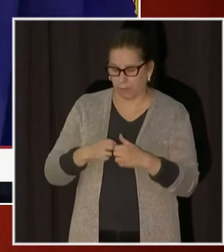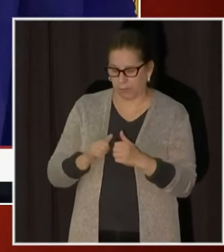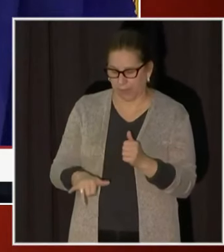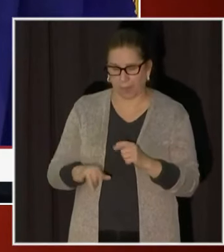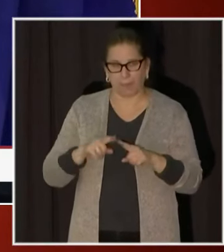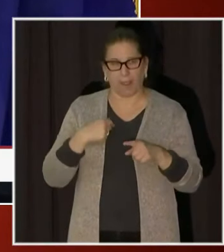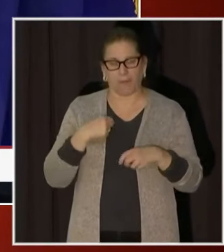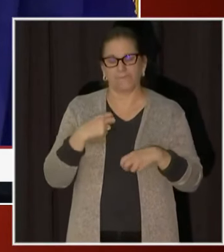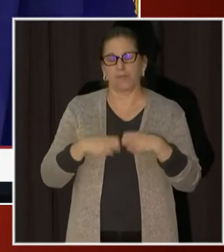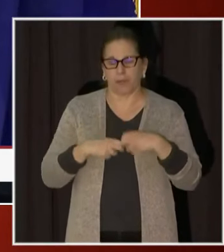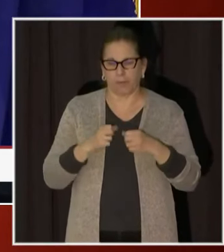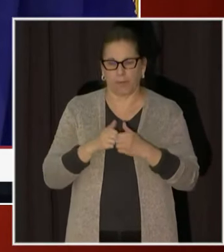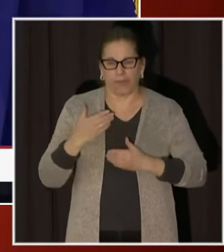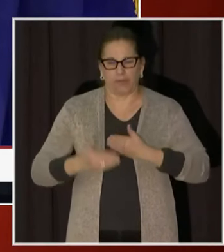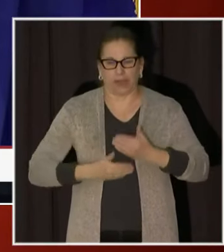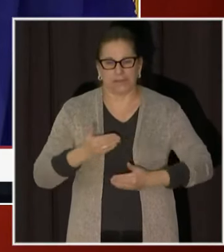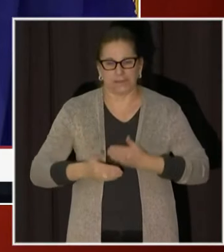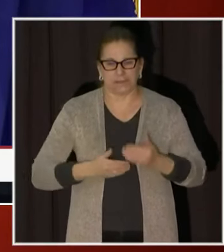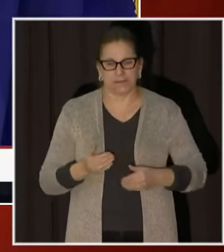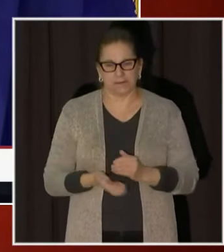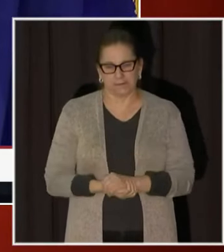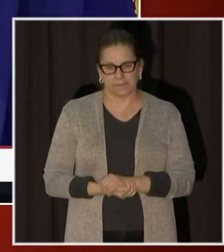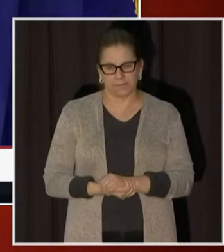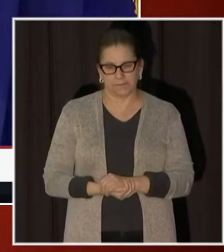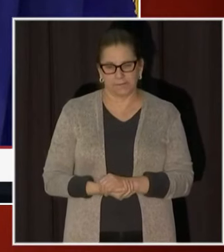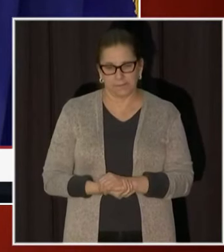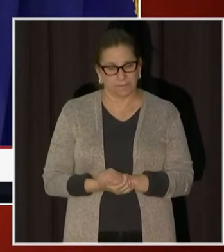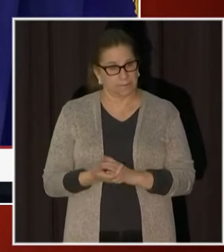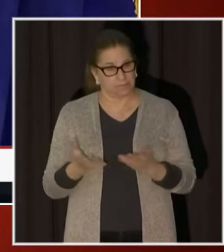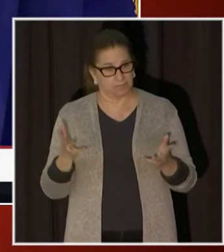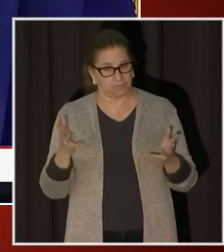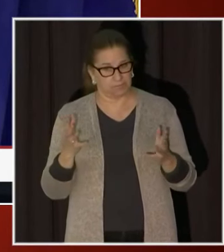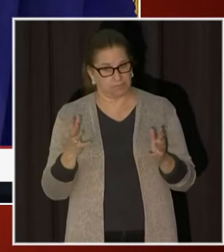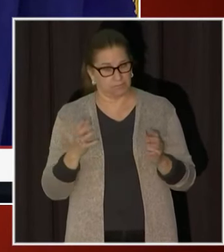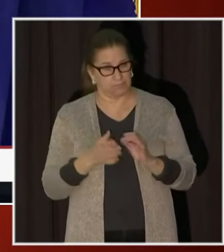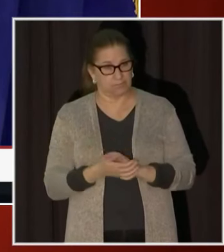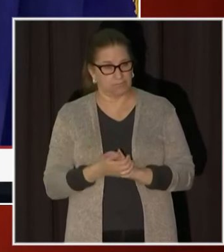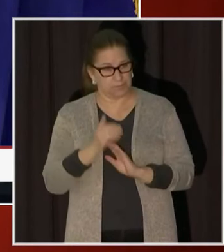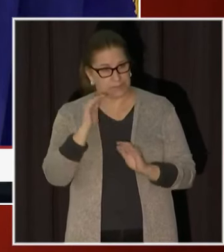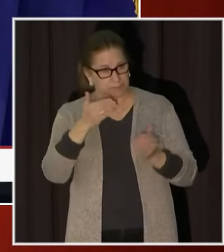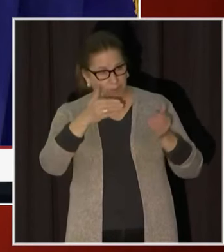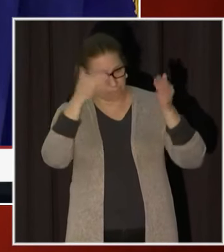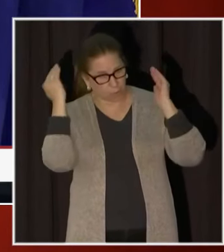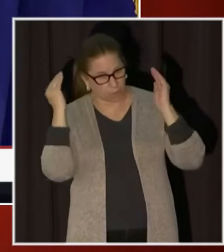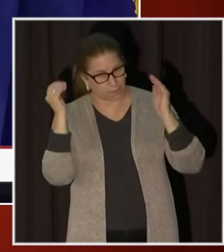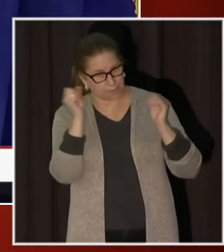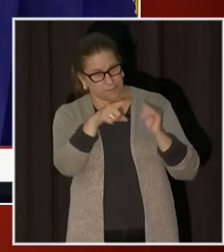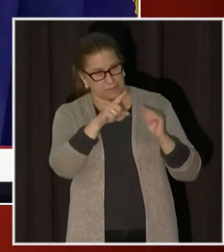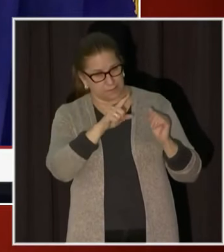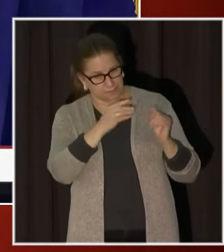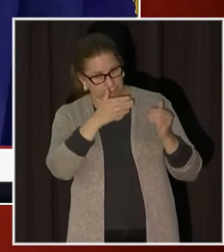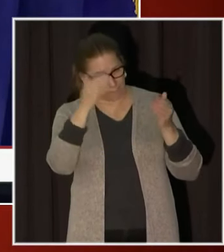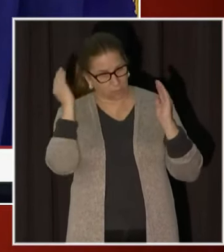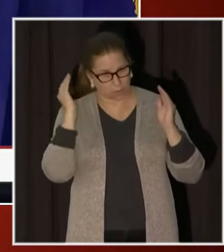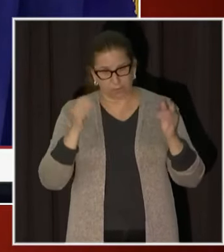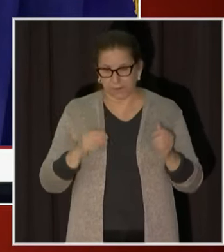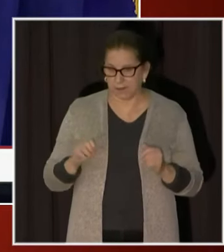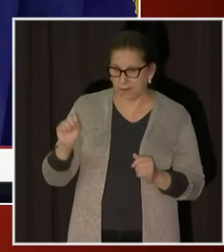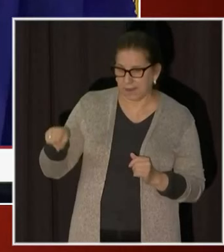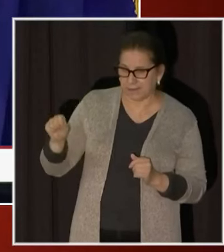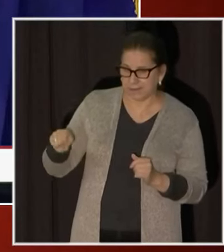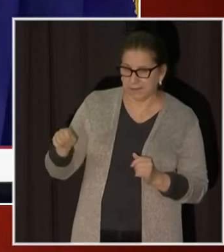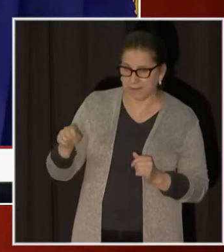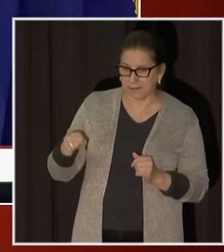dropped. Nothing simpler you can do than that, because that seems really cumbersome. It is cumbersome. That's why we're dropping the number from 3,000